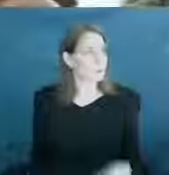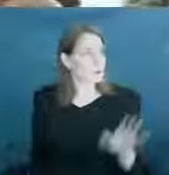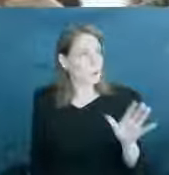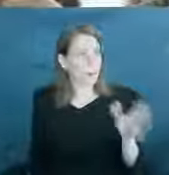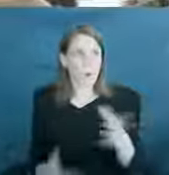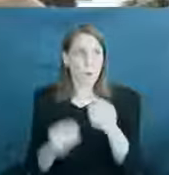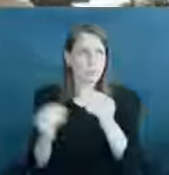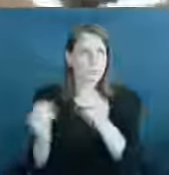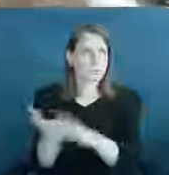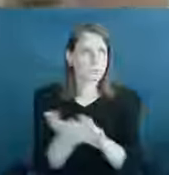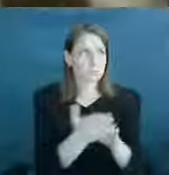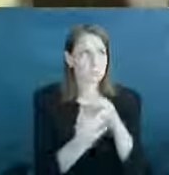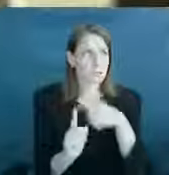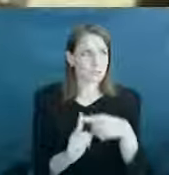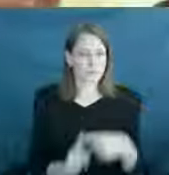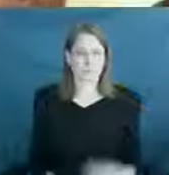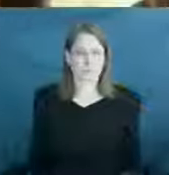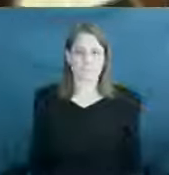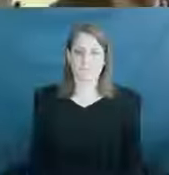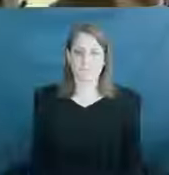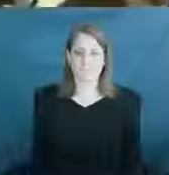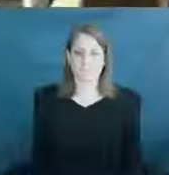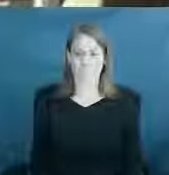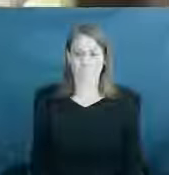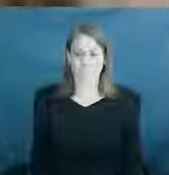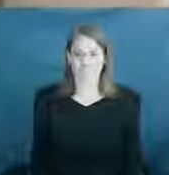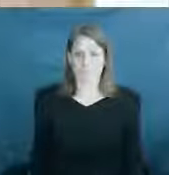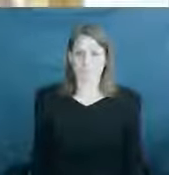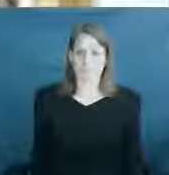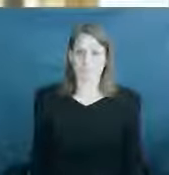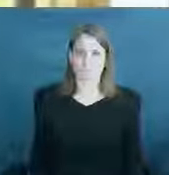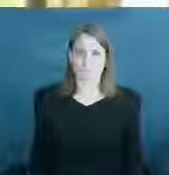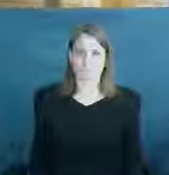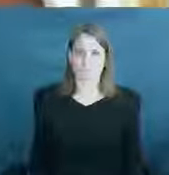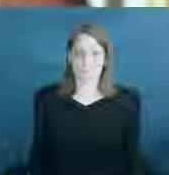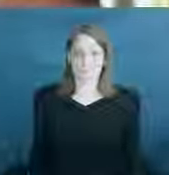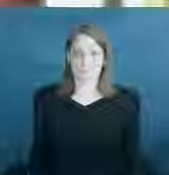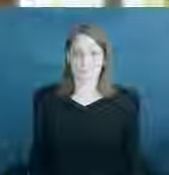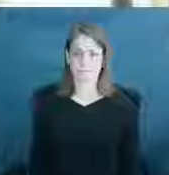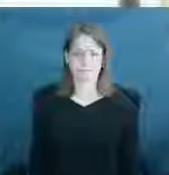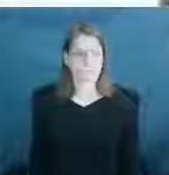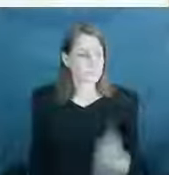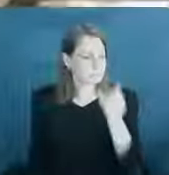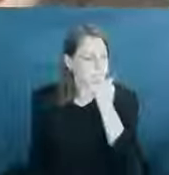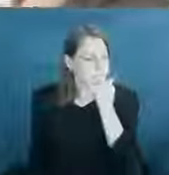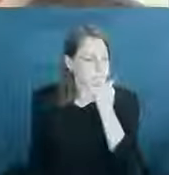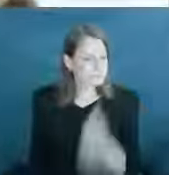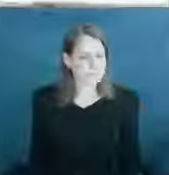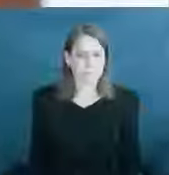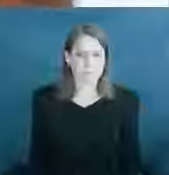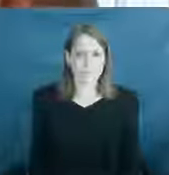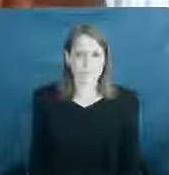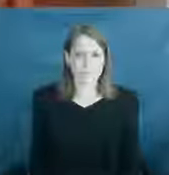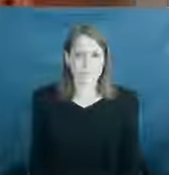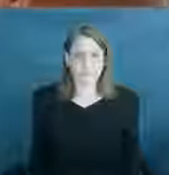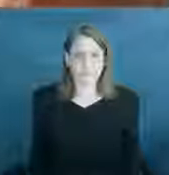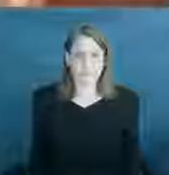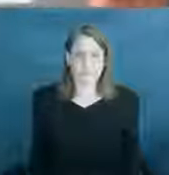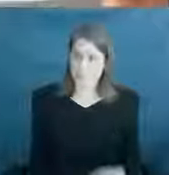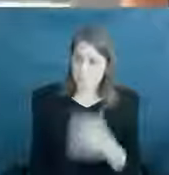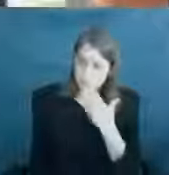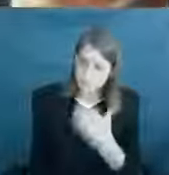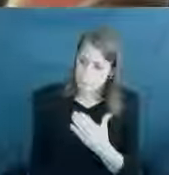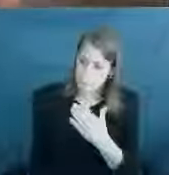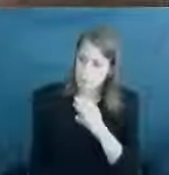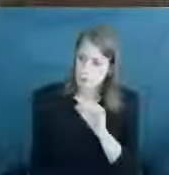get done. I wanted them to get the cutting done. Yeah. Okay. Okay. I better sort this out. Okay, then we'll get back in there. And they got a bit flustered. Okay. What's the